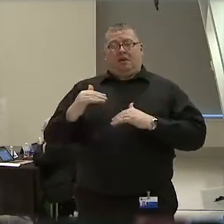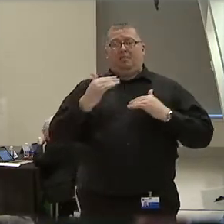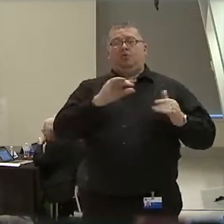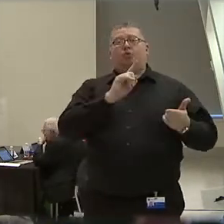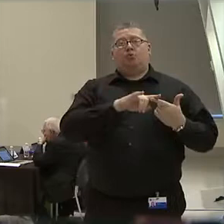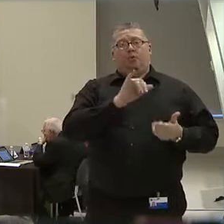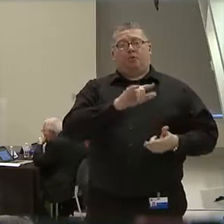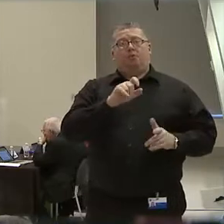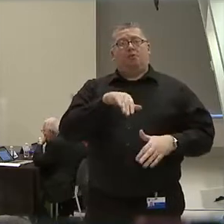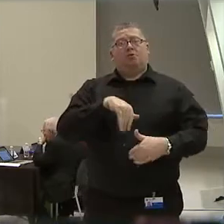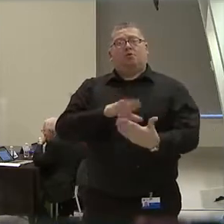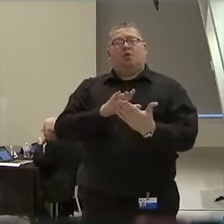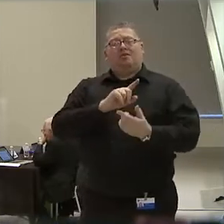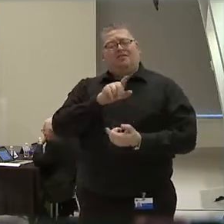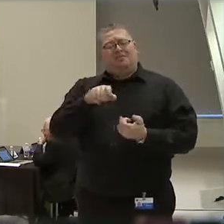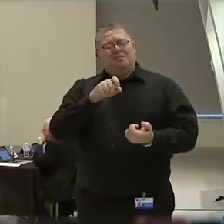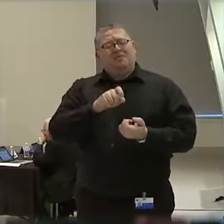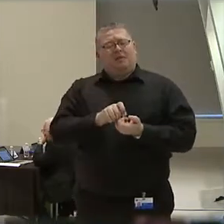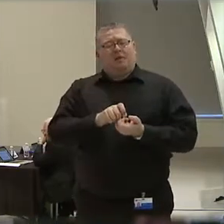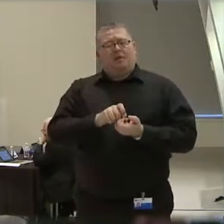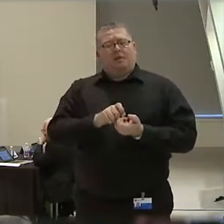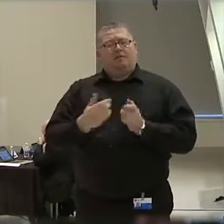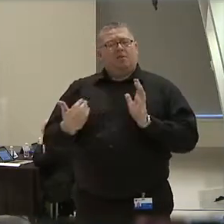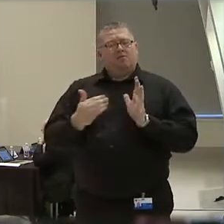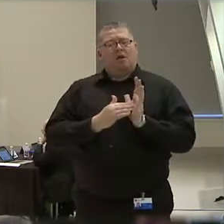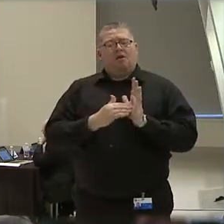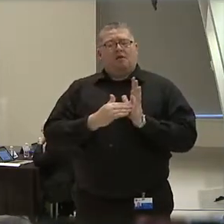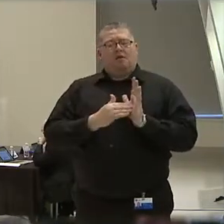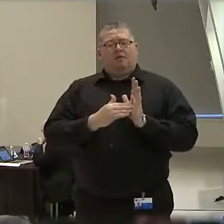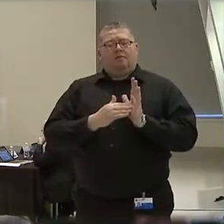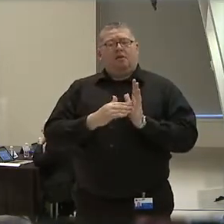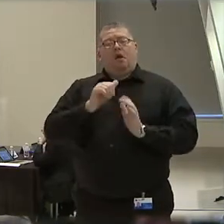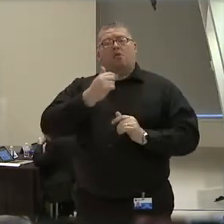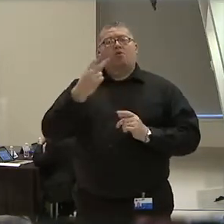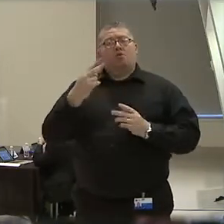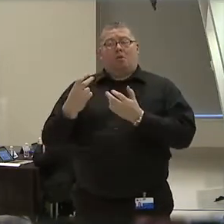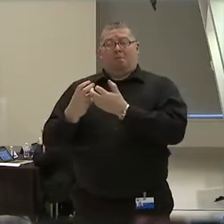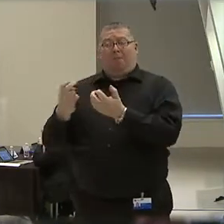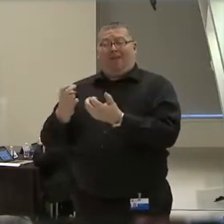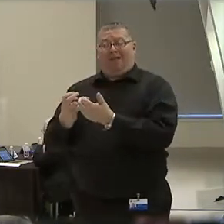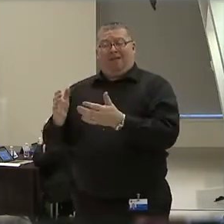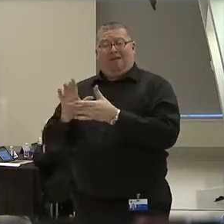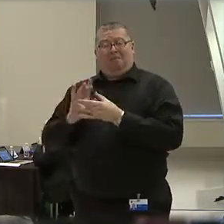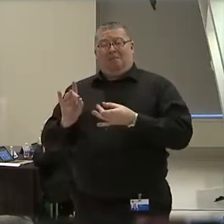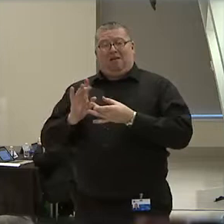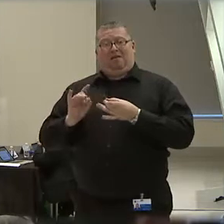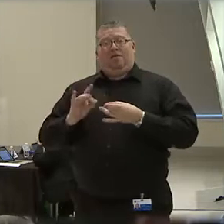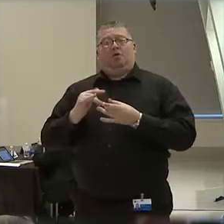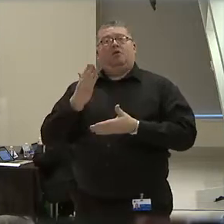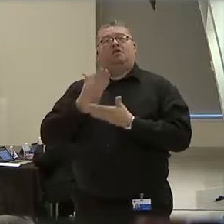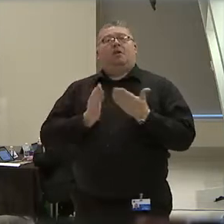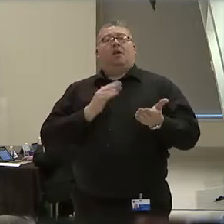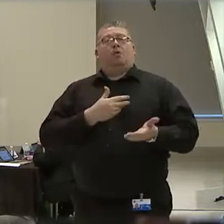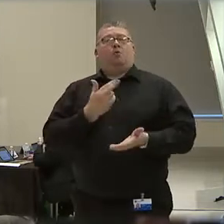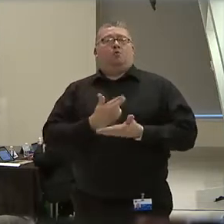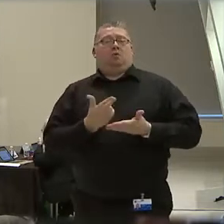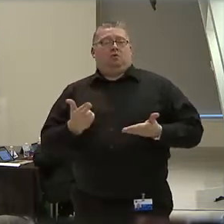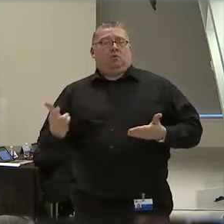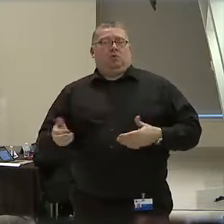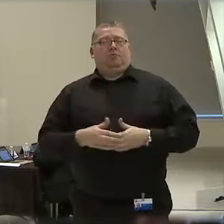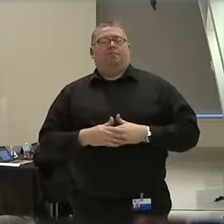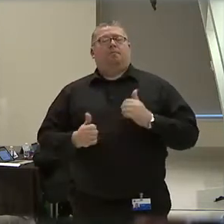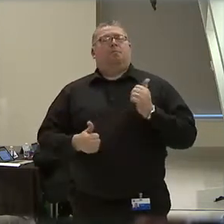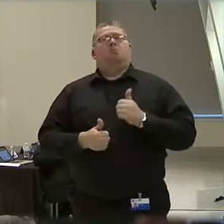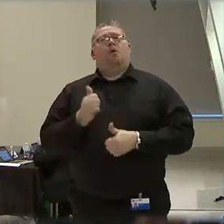addressed. Specifically, again, as the other two panelists mentioned, it's a question of resources.